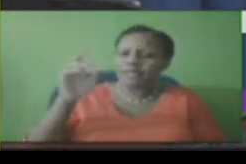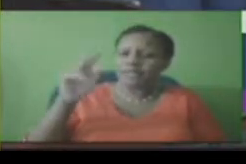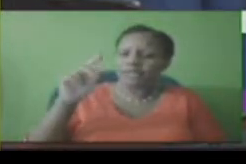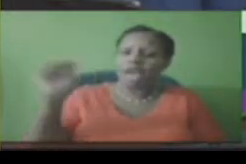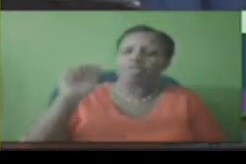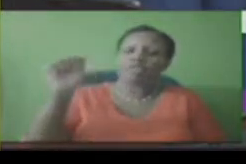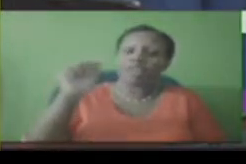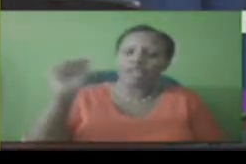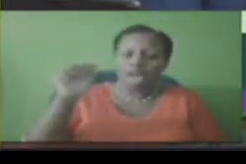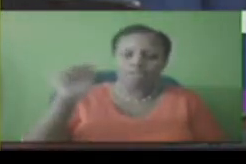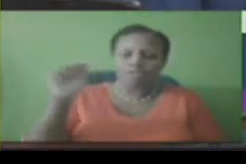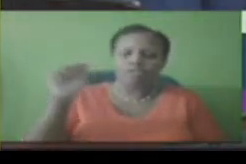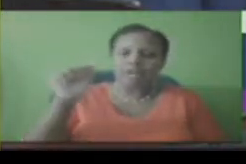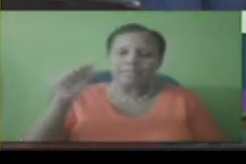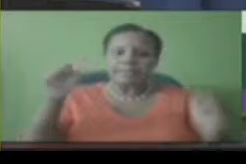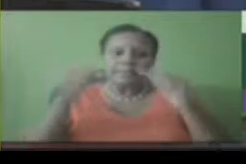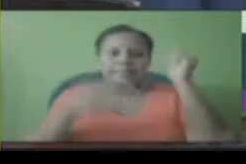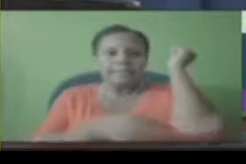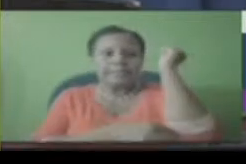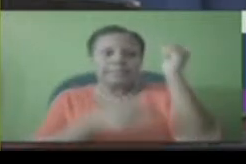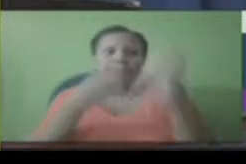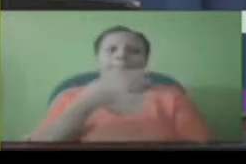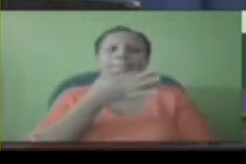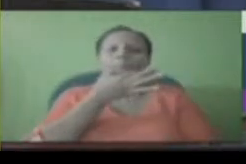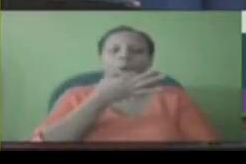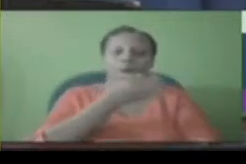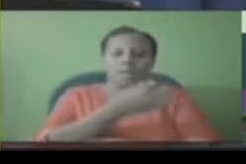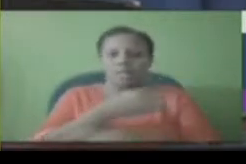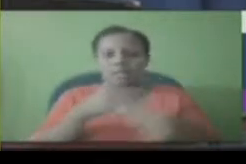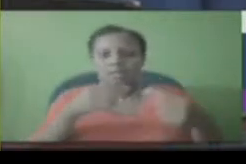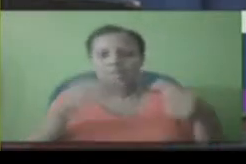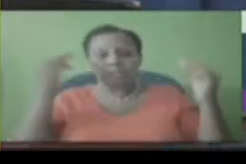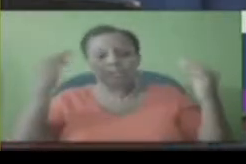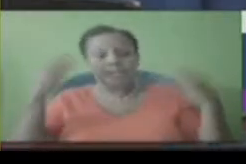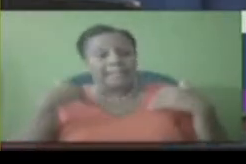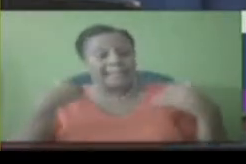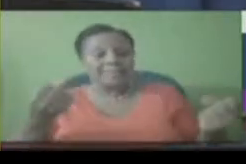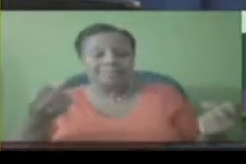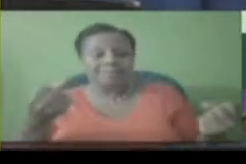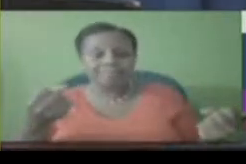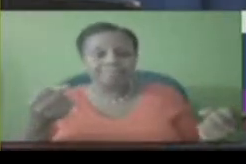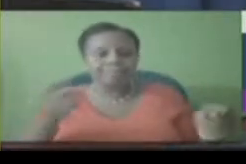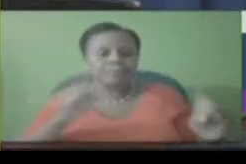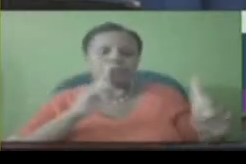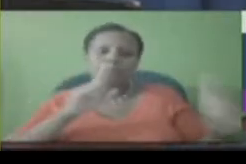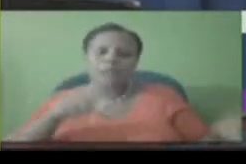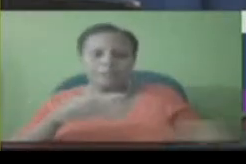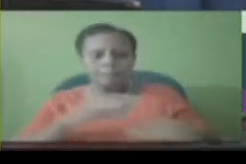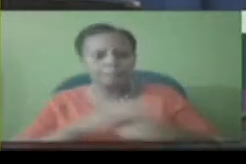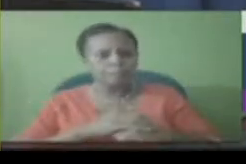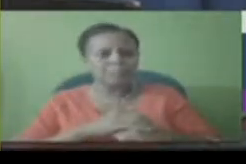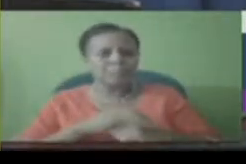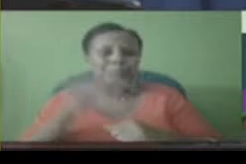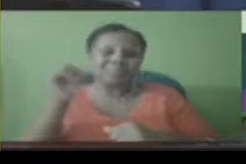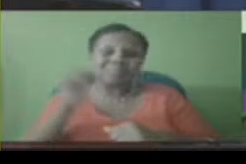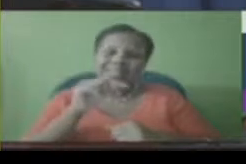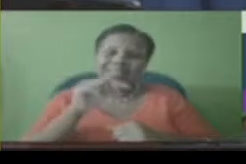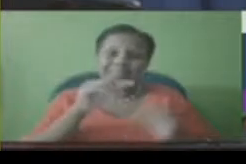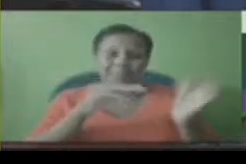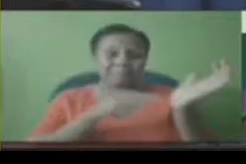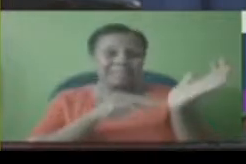could come back up again, this drug is to be used in very selective cases. So the short answer is